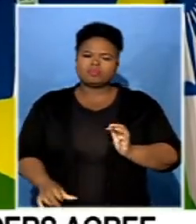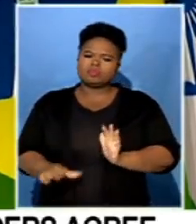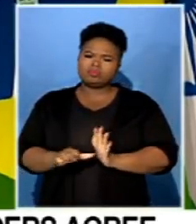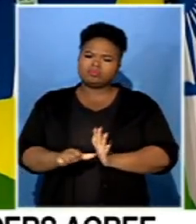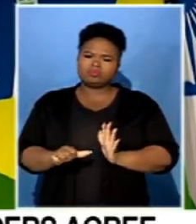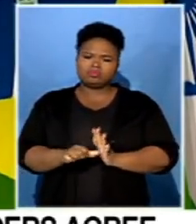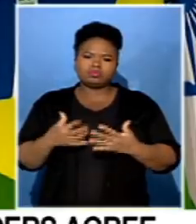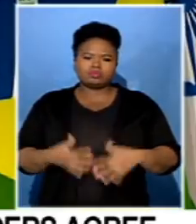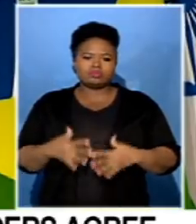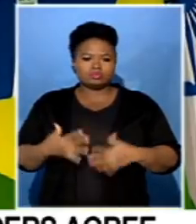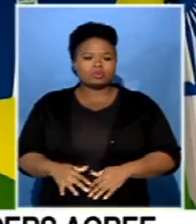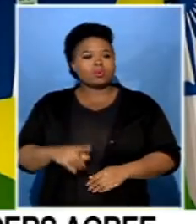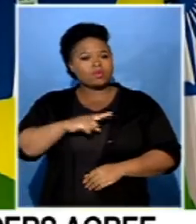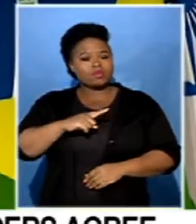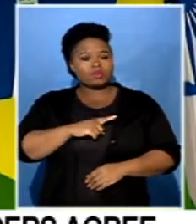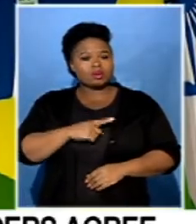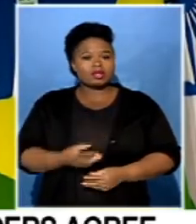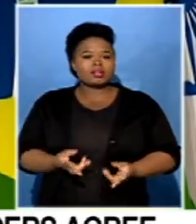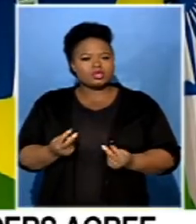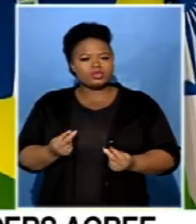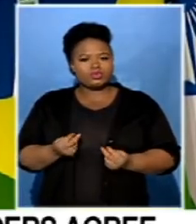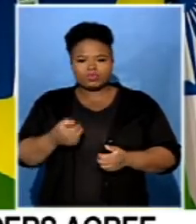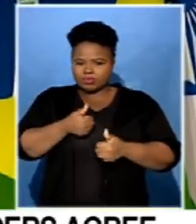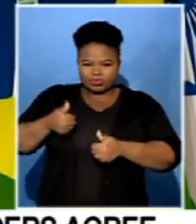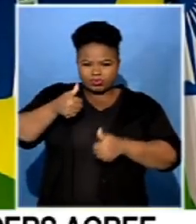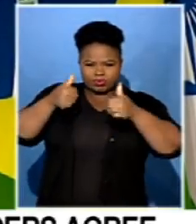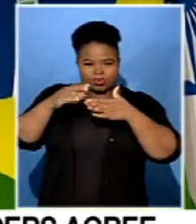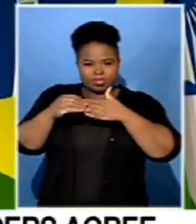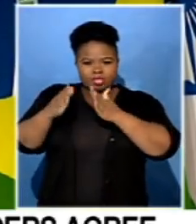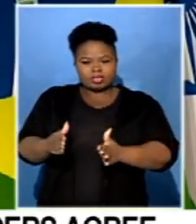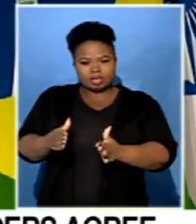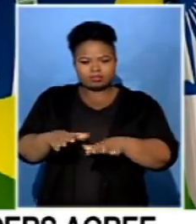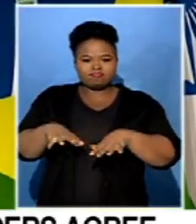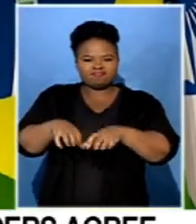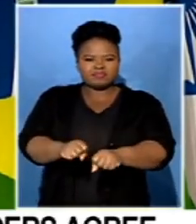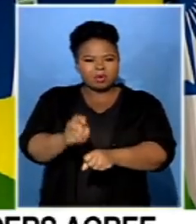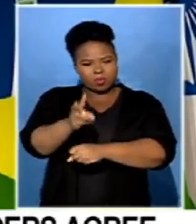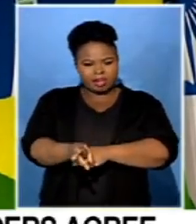which new global growth drivers will take the place of old ones.